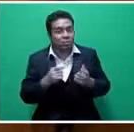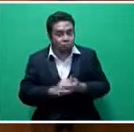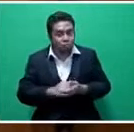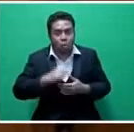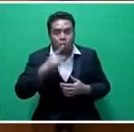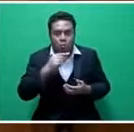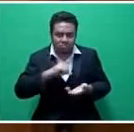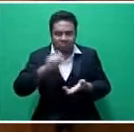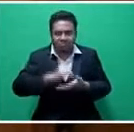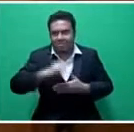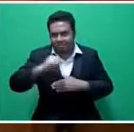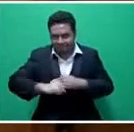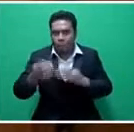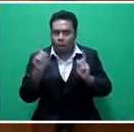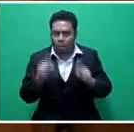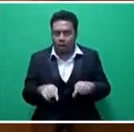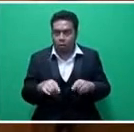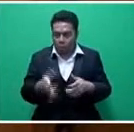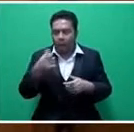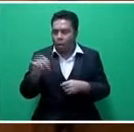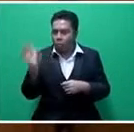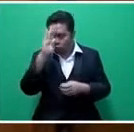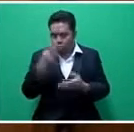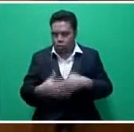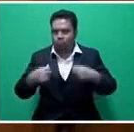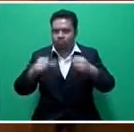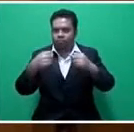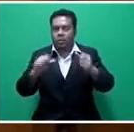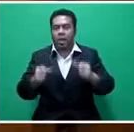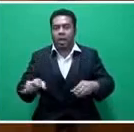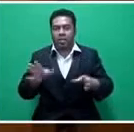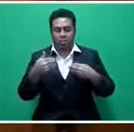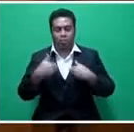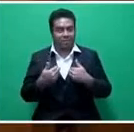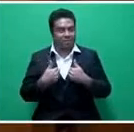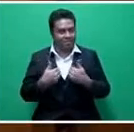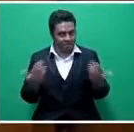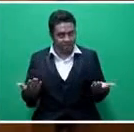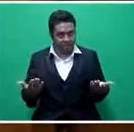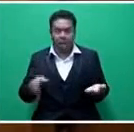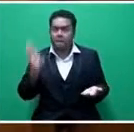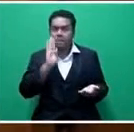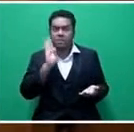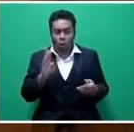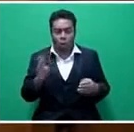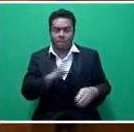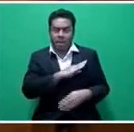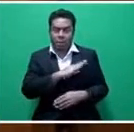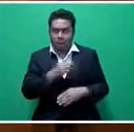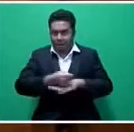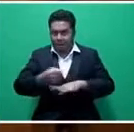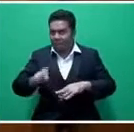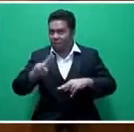students also reach tertiary education. Mr. Speaker, sir, let me remind everyone watching that before the Bainimarama and the Fiji First government,